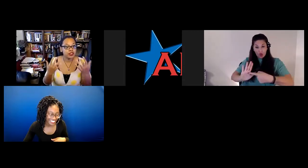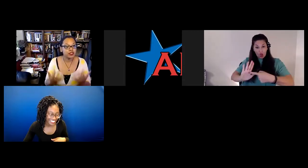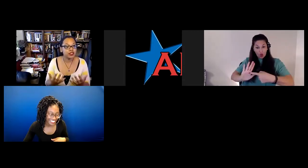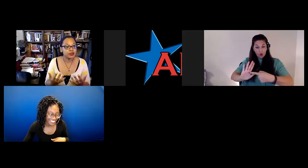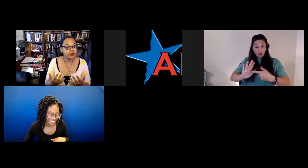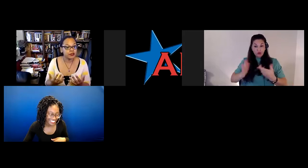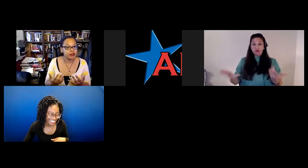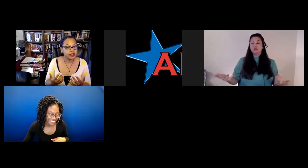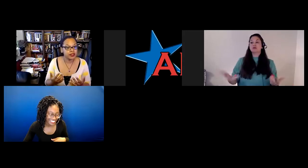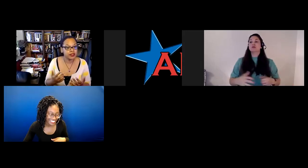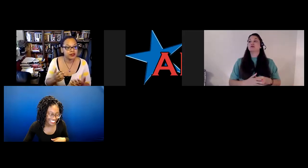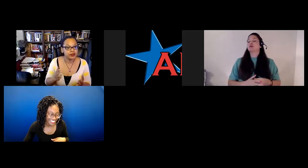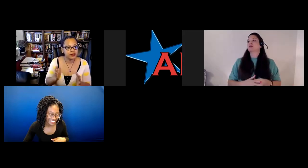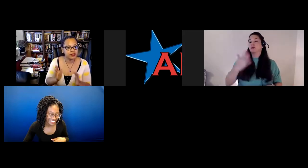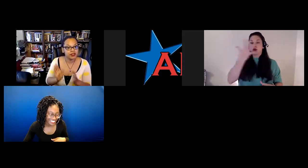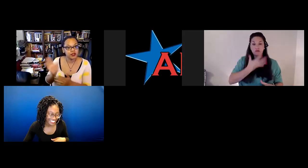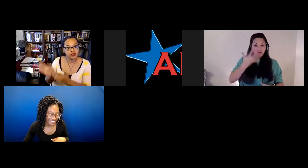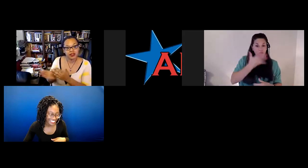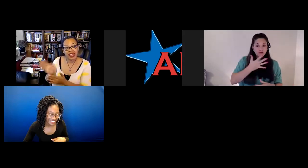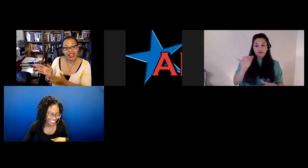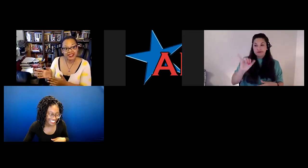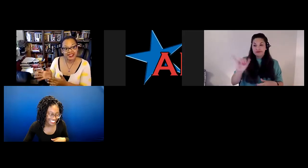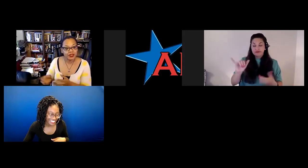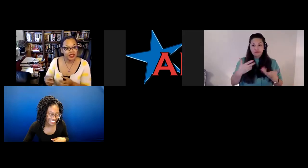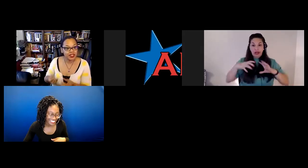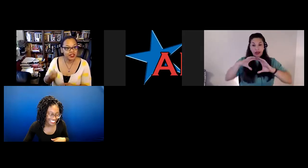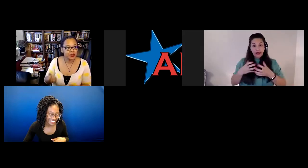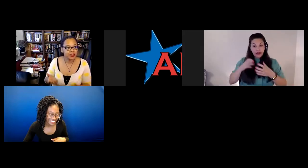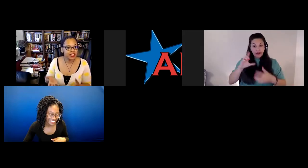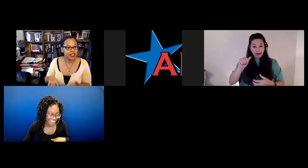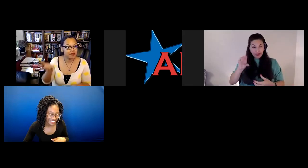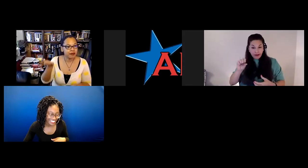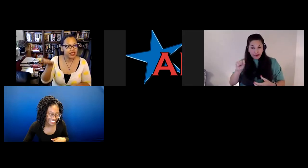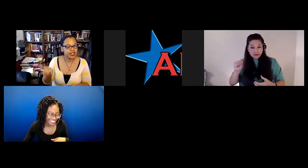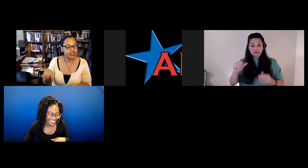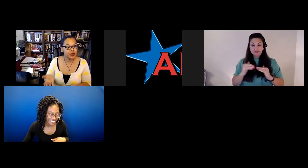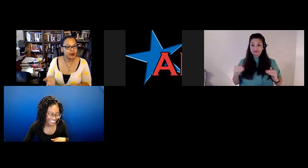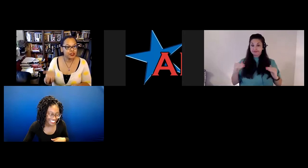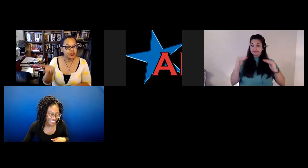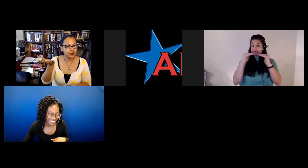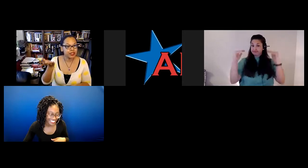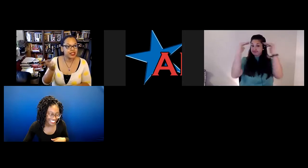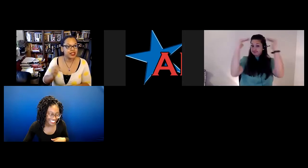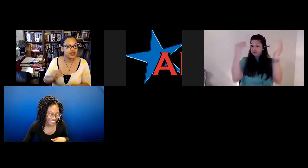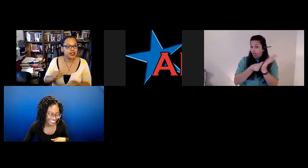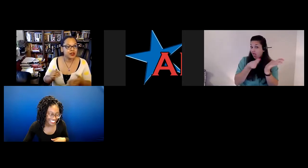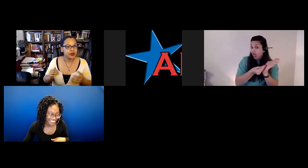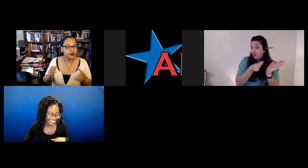look in terms of you know, class, or like, you know, whether they have money or a